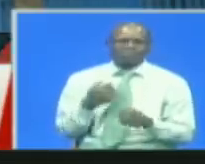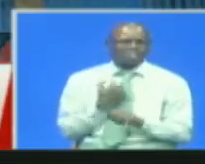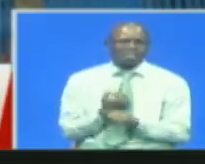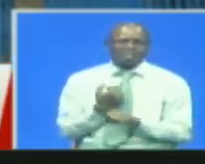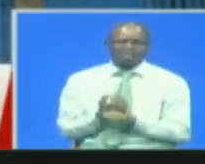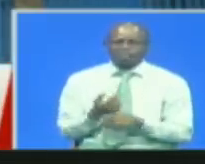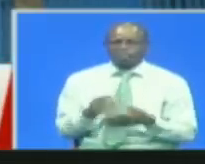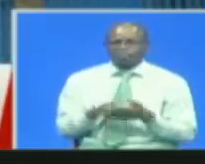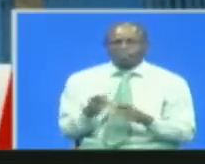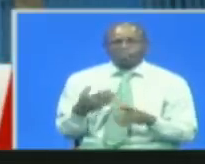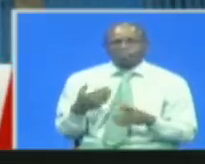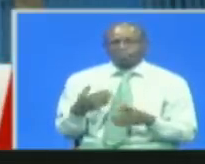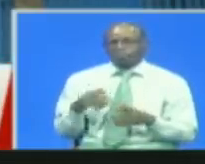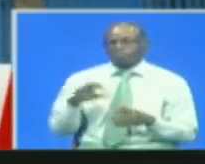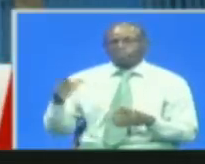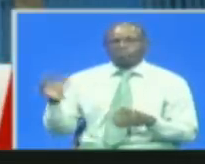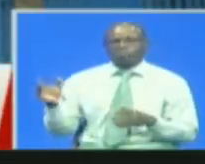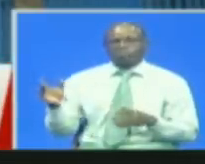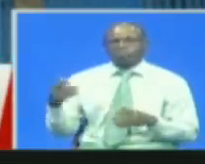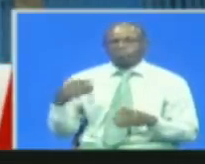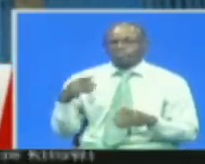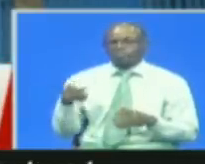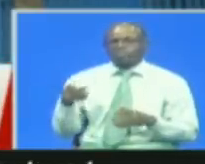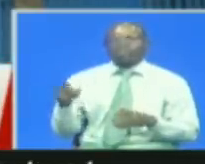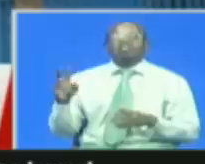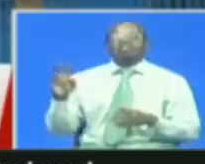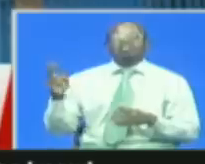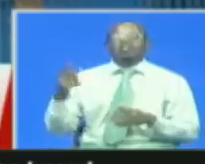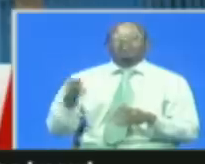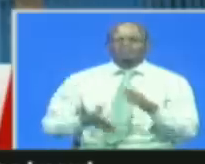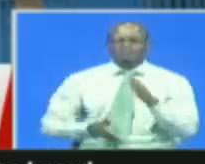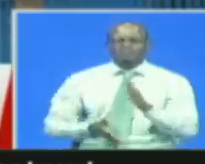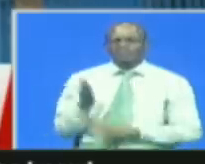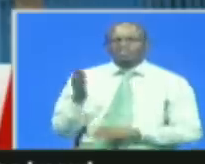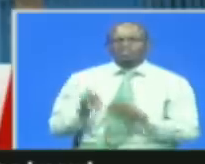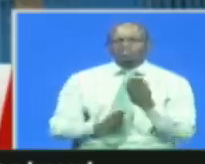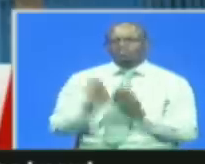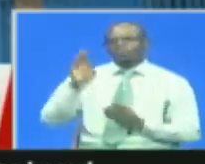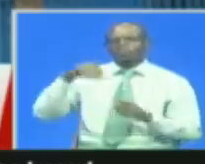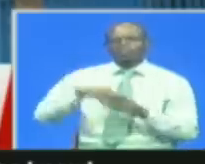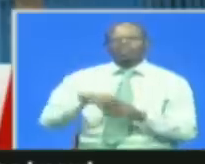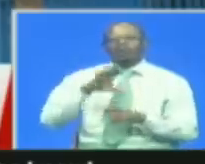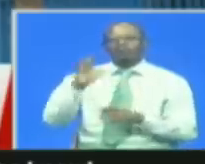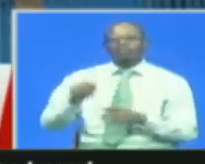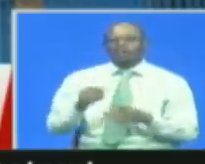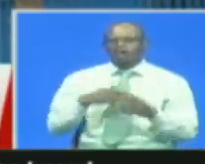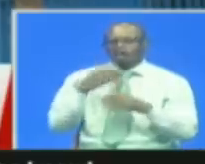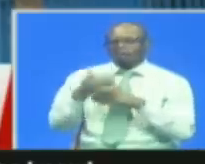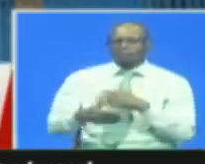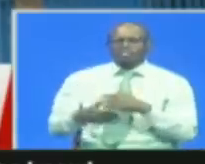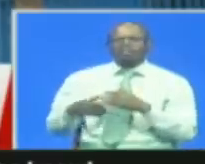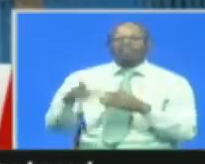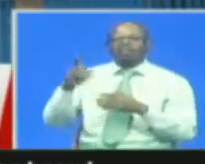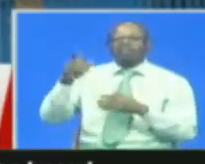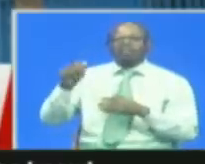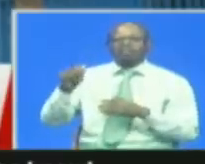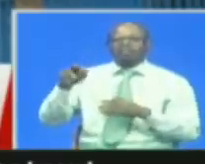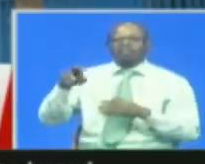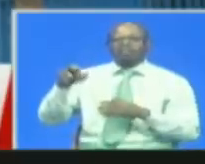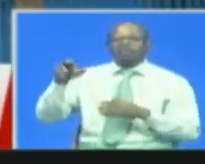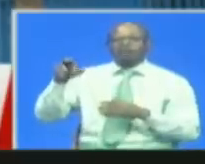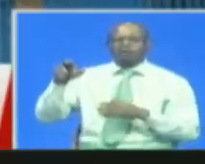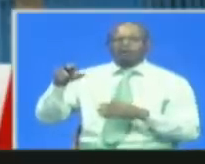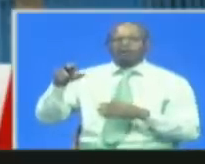compounded by the fact that the city is said to be the second fastest growing in Africa after Dar es Salaam, with its population growing by an estimated